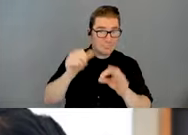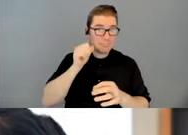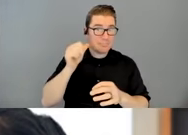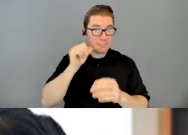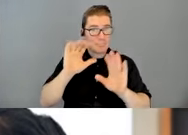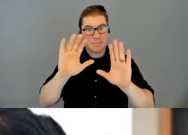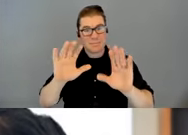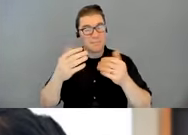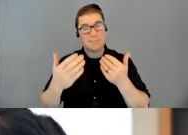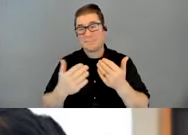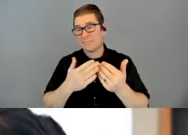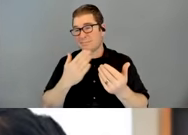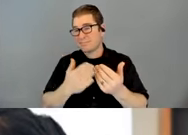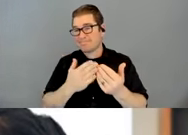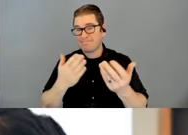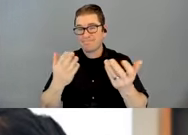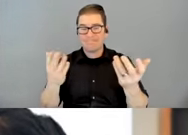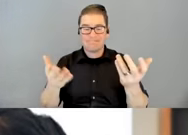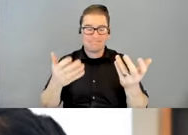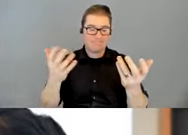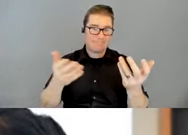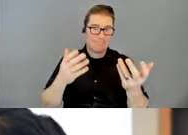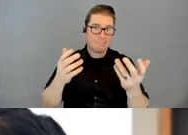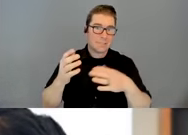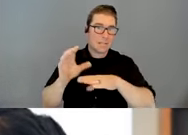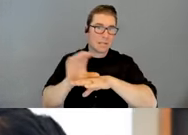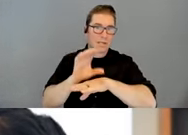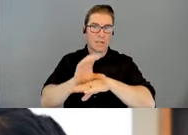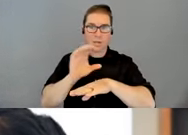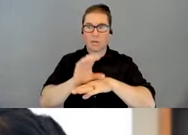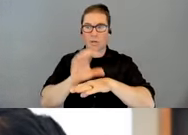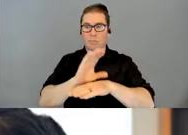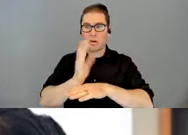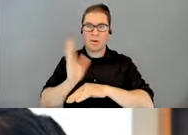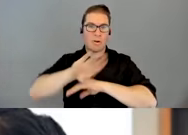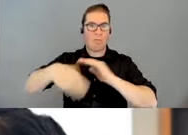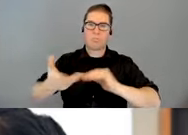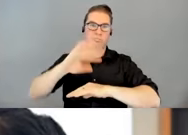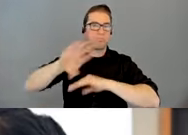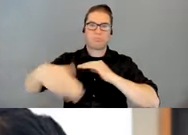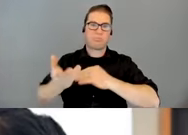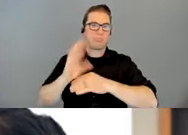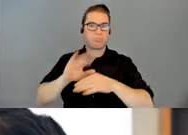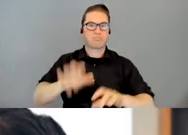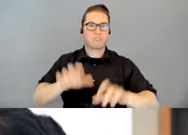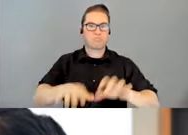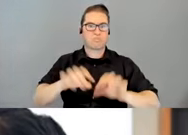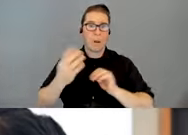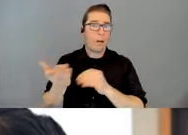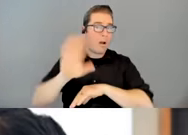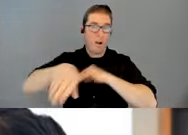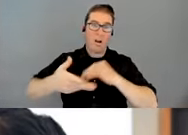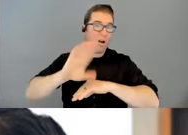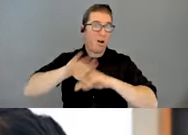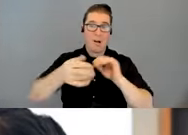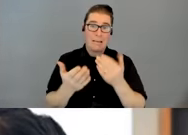to be at our computers really all of the time and responding to students all of the time.